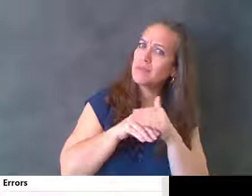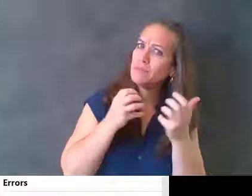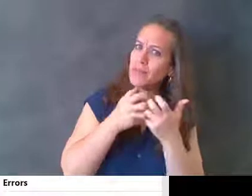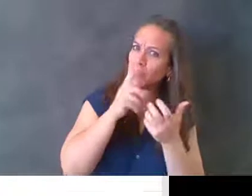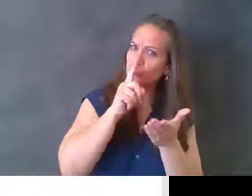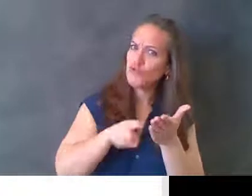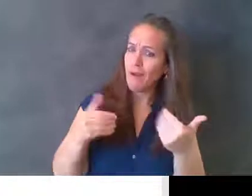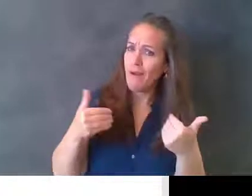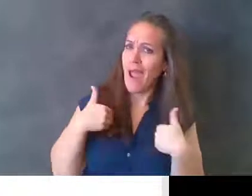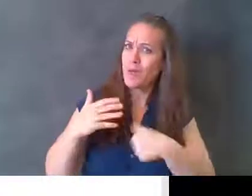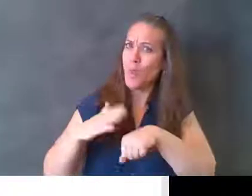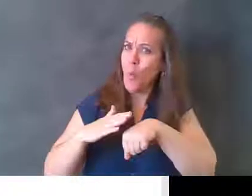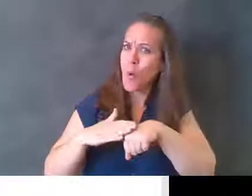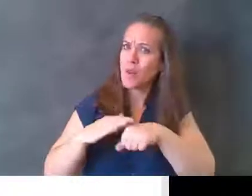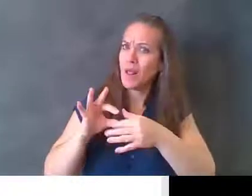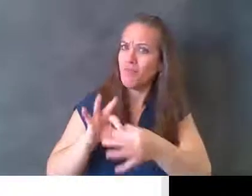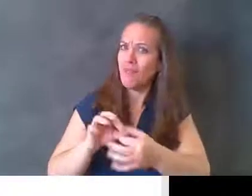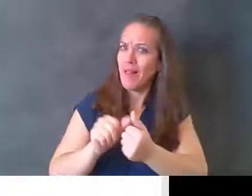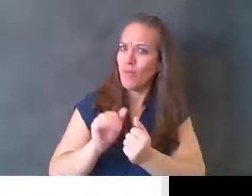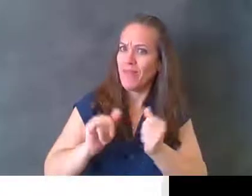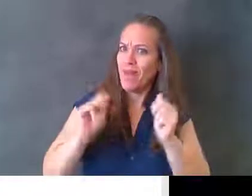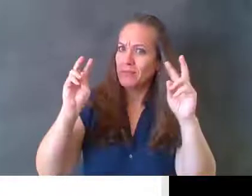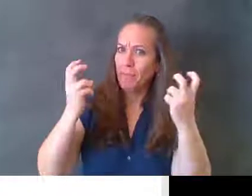it's going to load again.